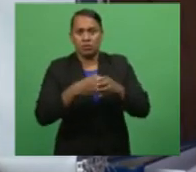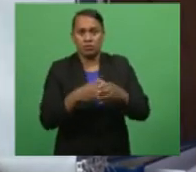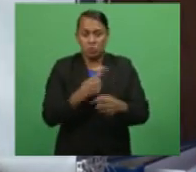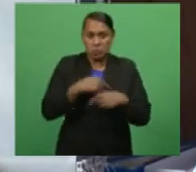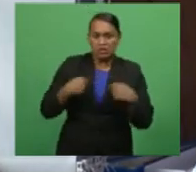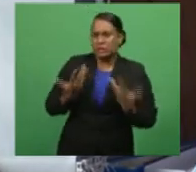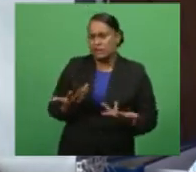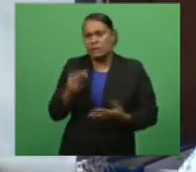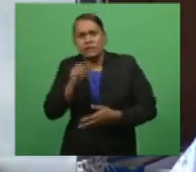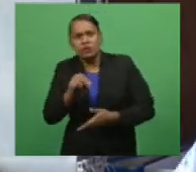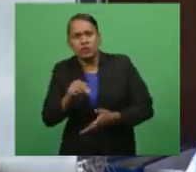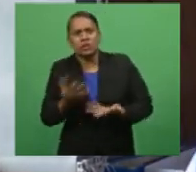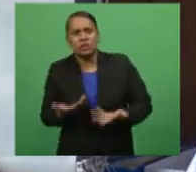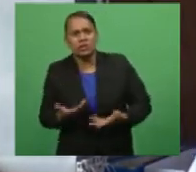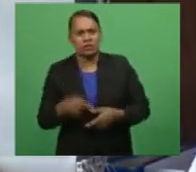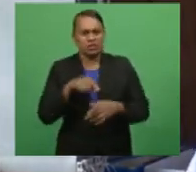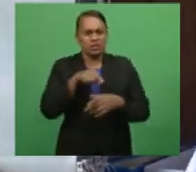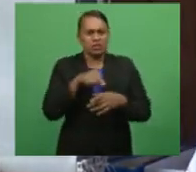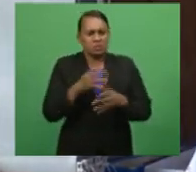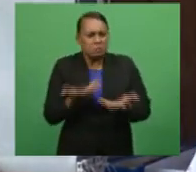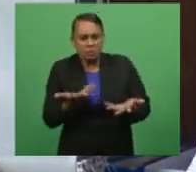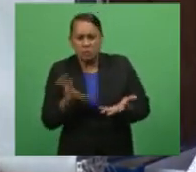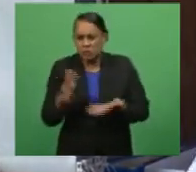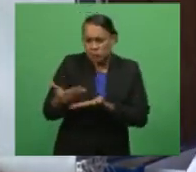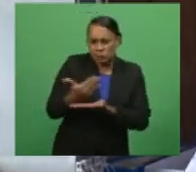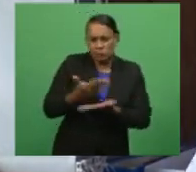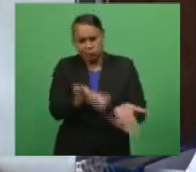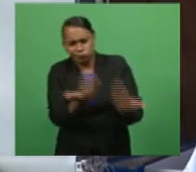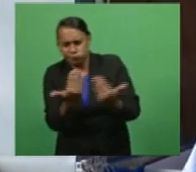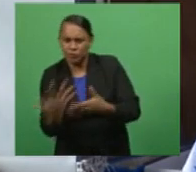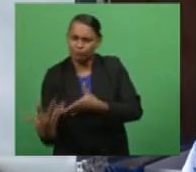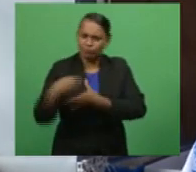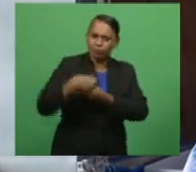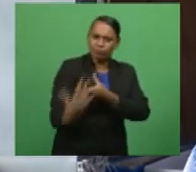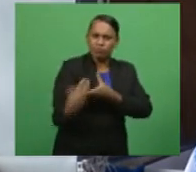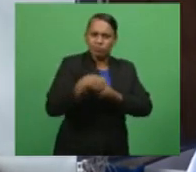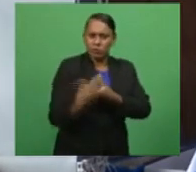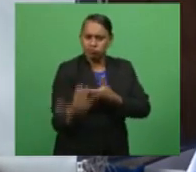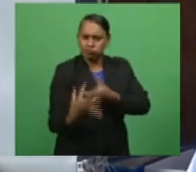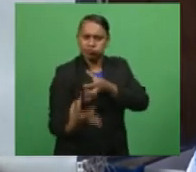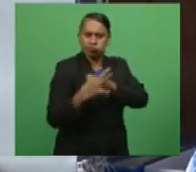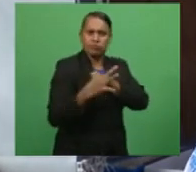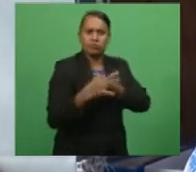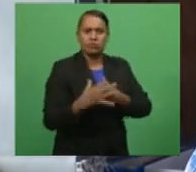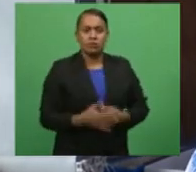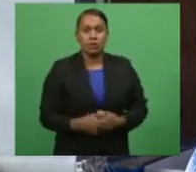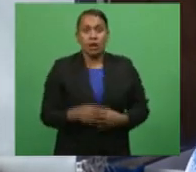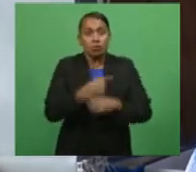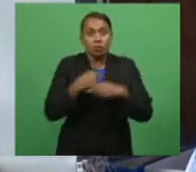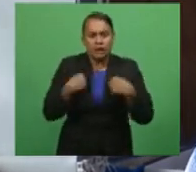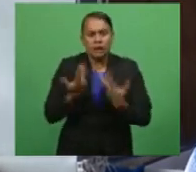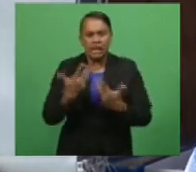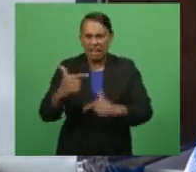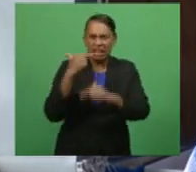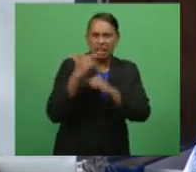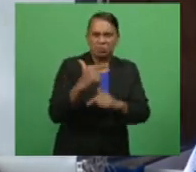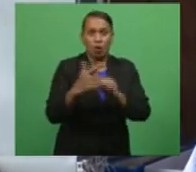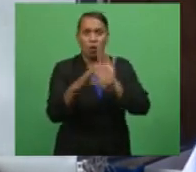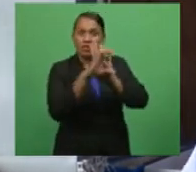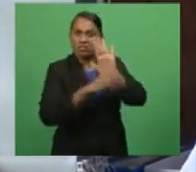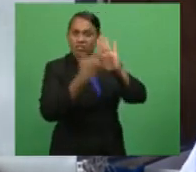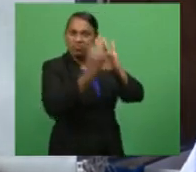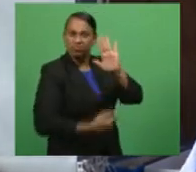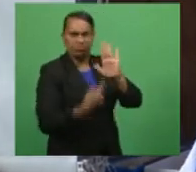keep on board the support we have from those who have contributed. We're limited by the Constitution that no one can contribute more